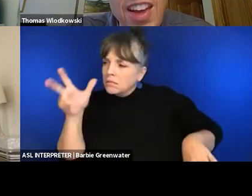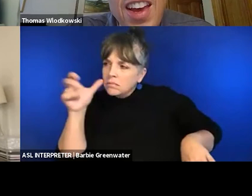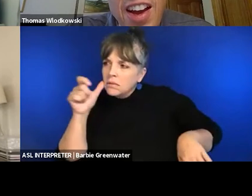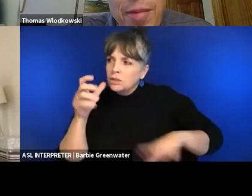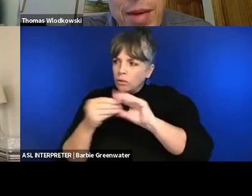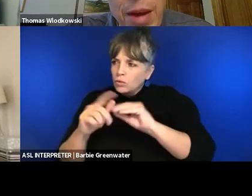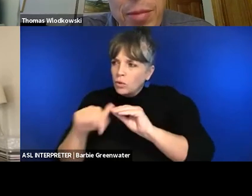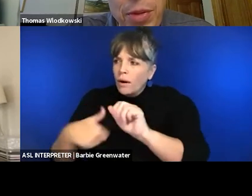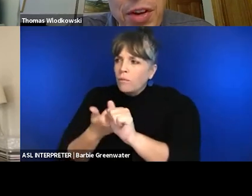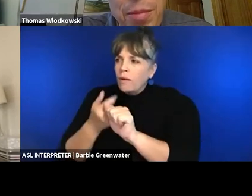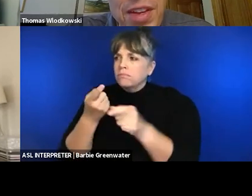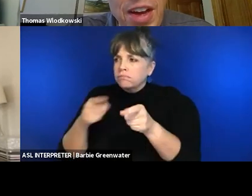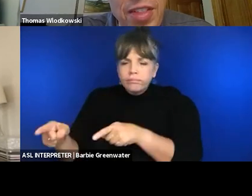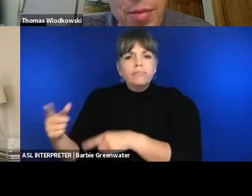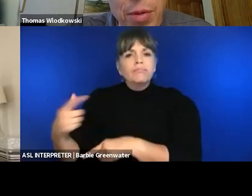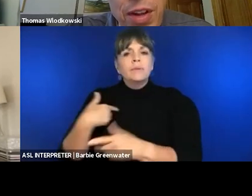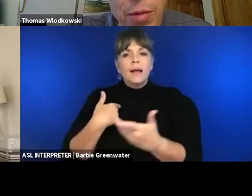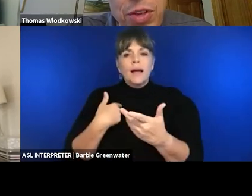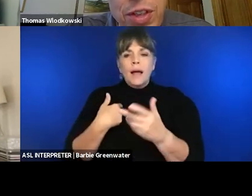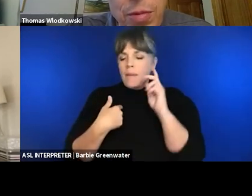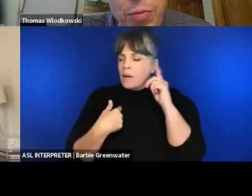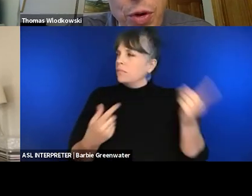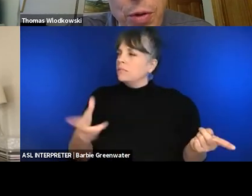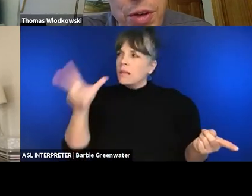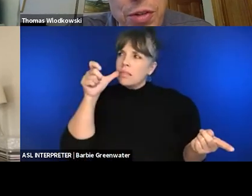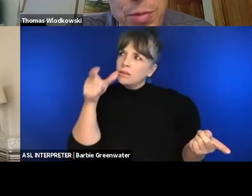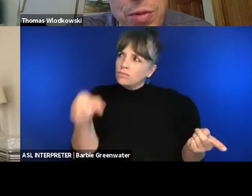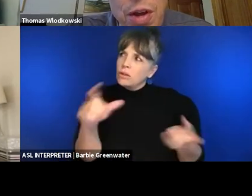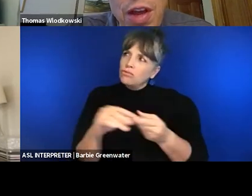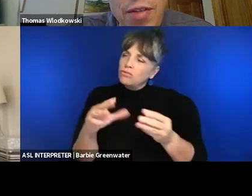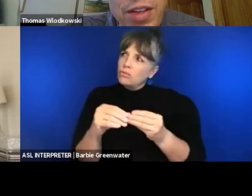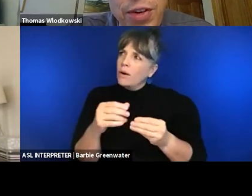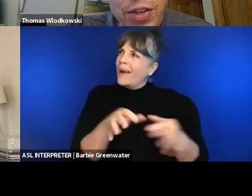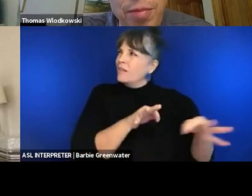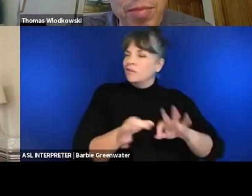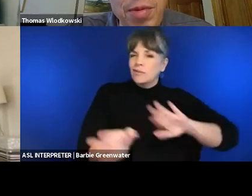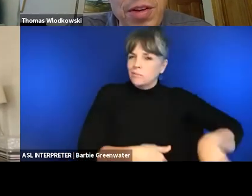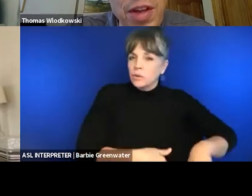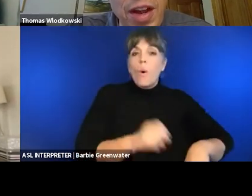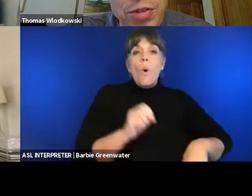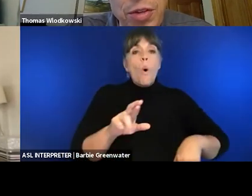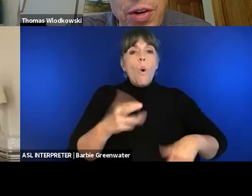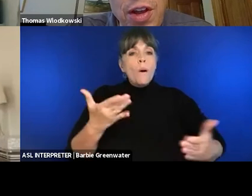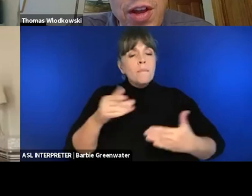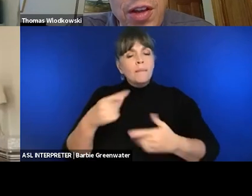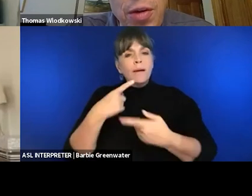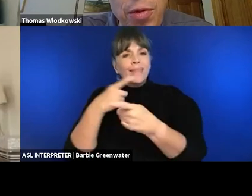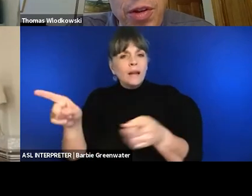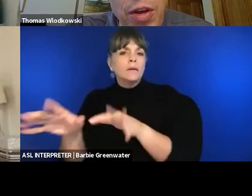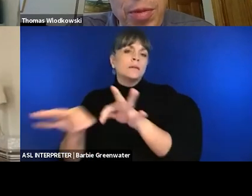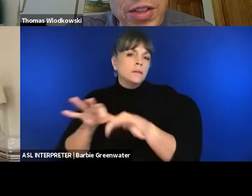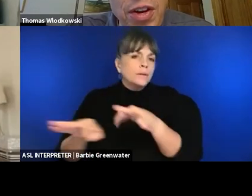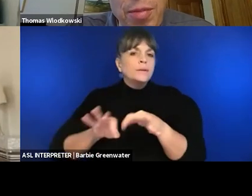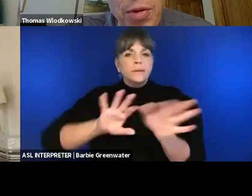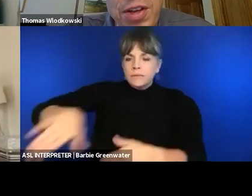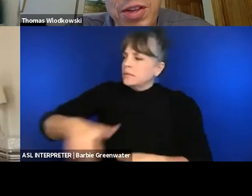story. Maybe I would pull the earpiece out at that point and I would just forego the description, and vice versa. Maybe the announcer, in